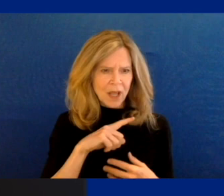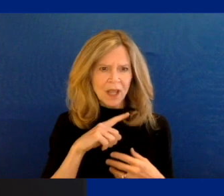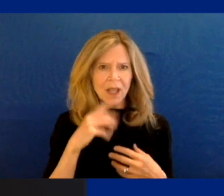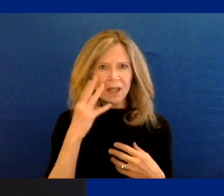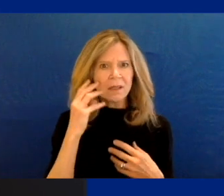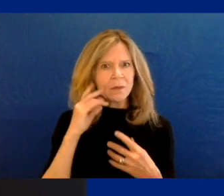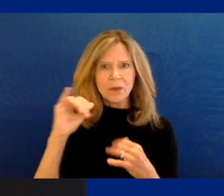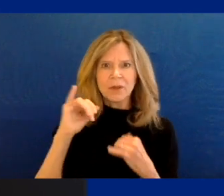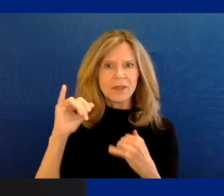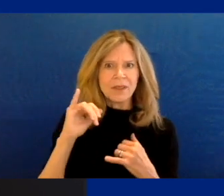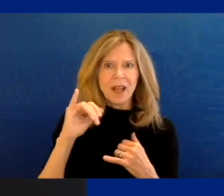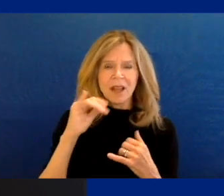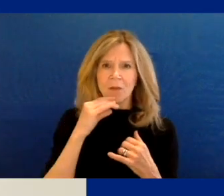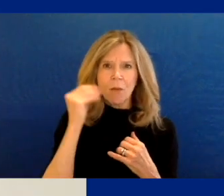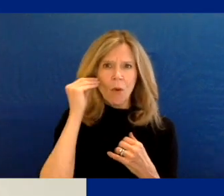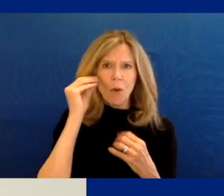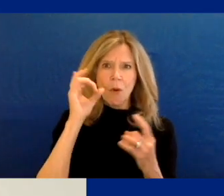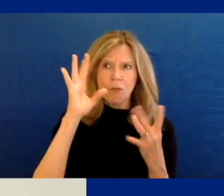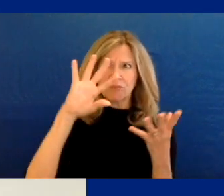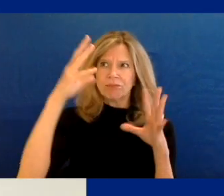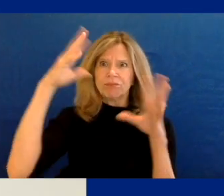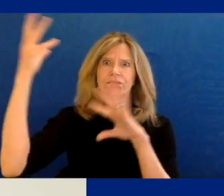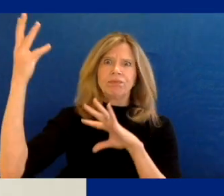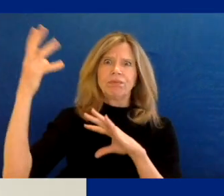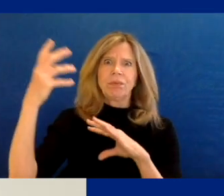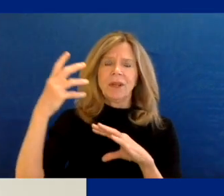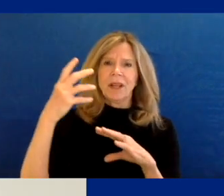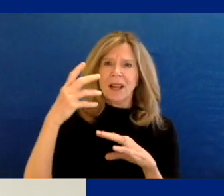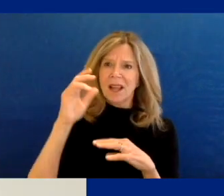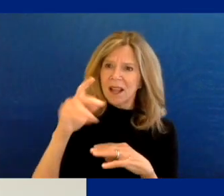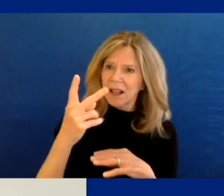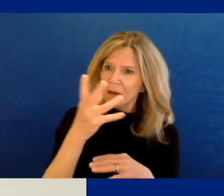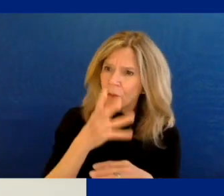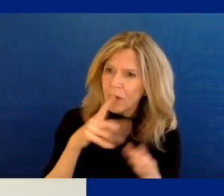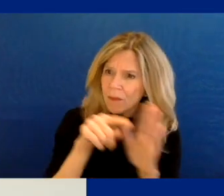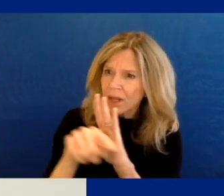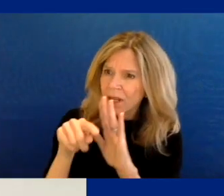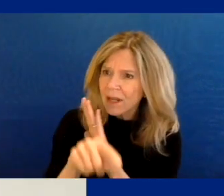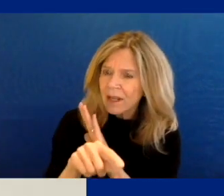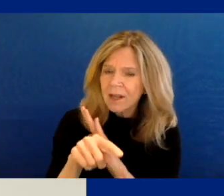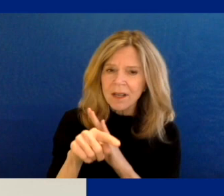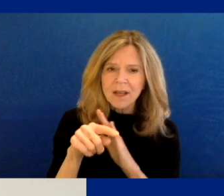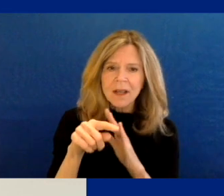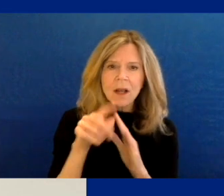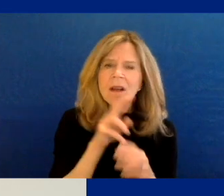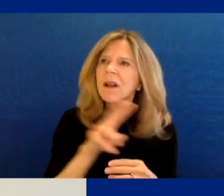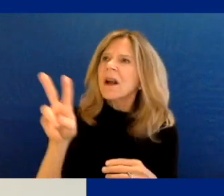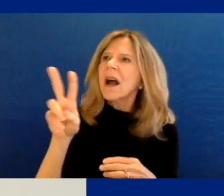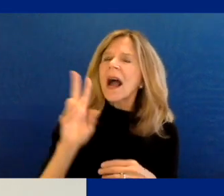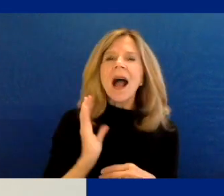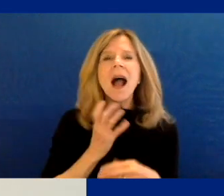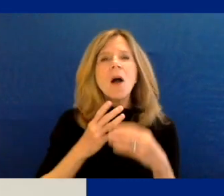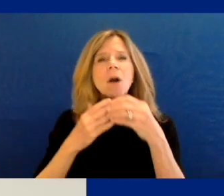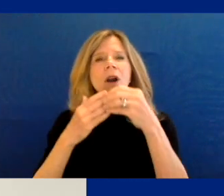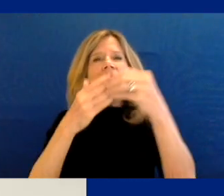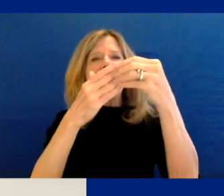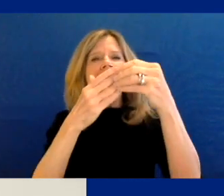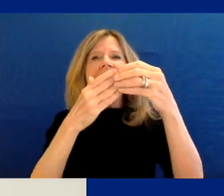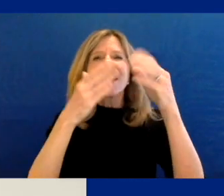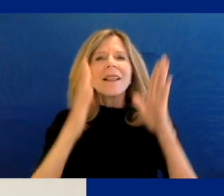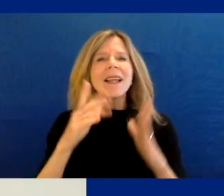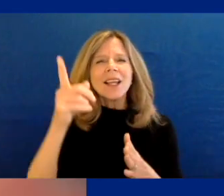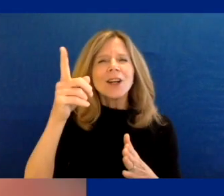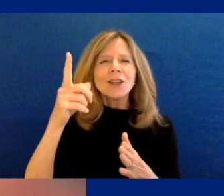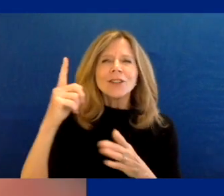ourselves in these sisters. The traditional leaders in our community, who were much older and much more male, were not